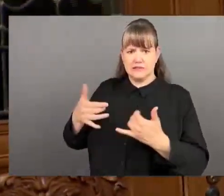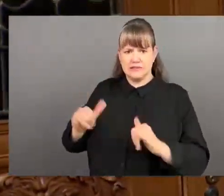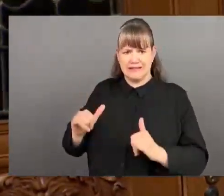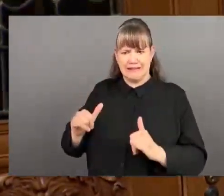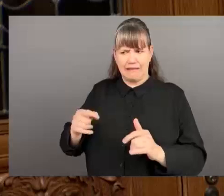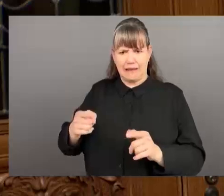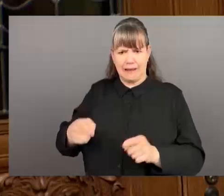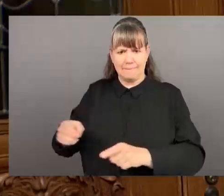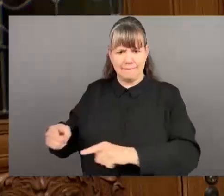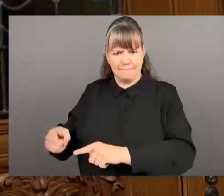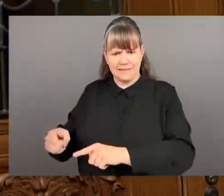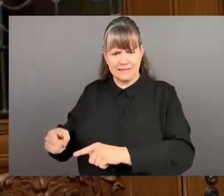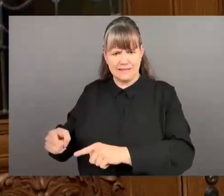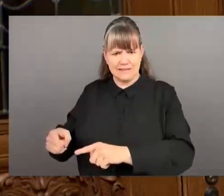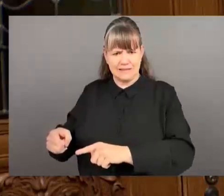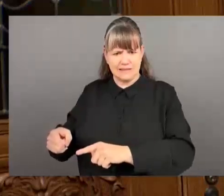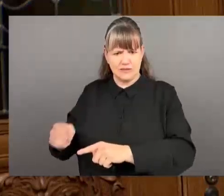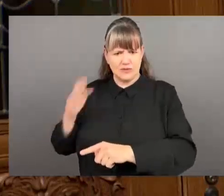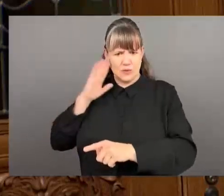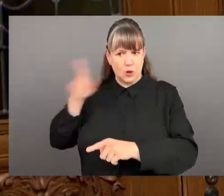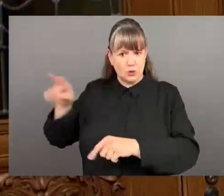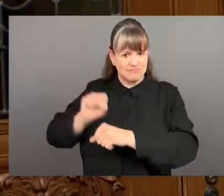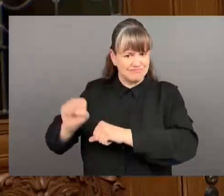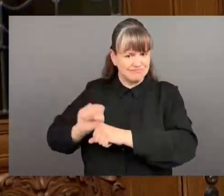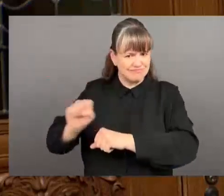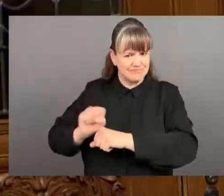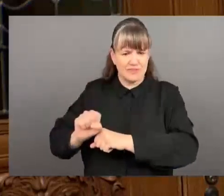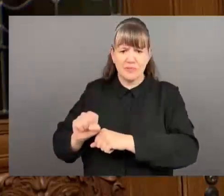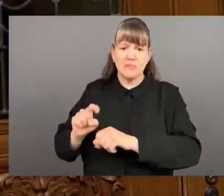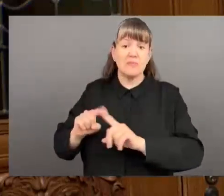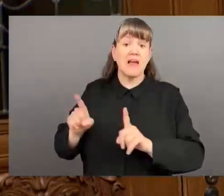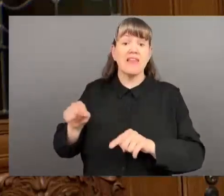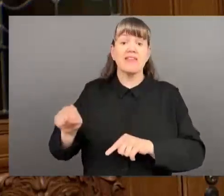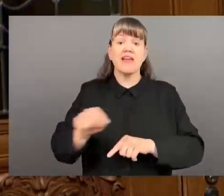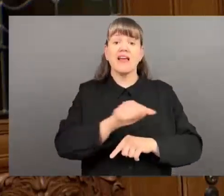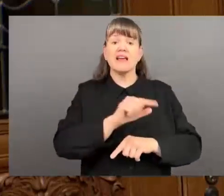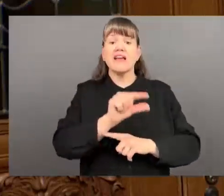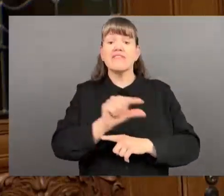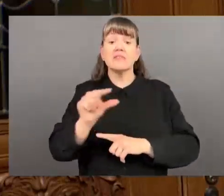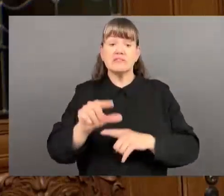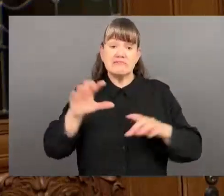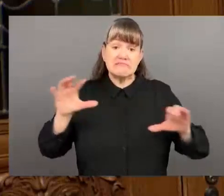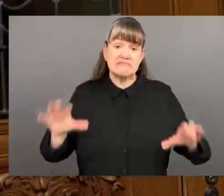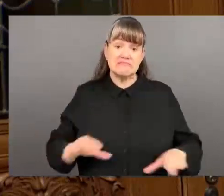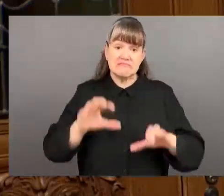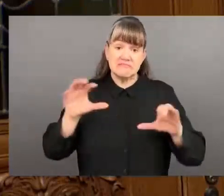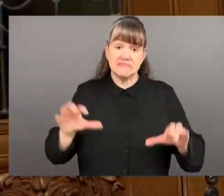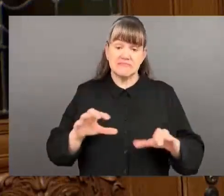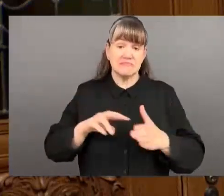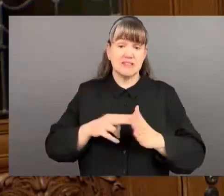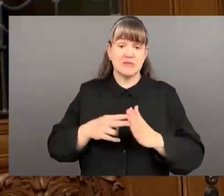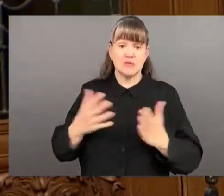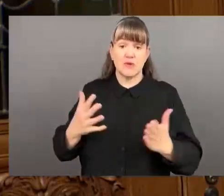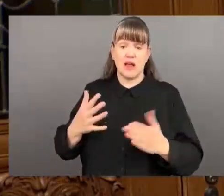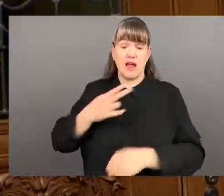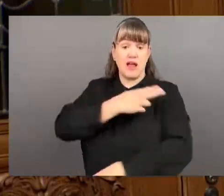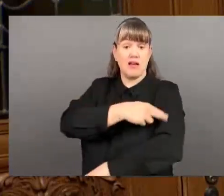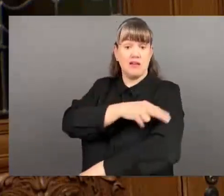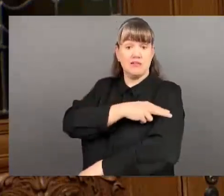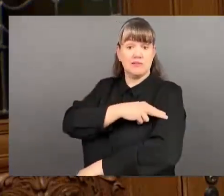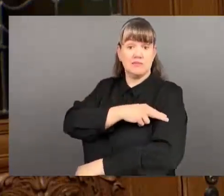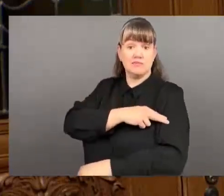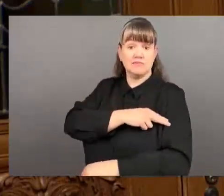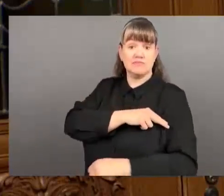this government's actions have resulted in hospitals pulling ER doctors off the floor to cover other